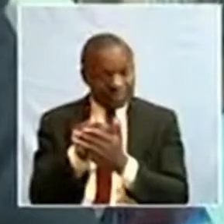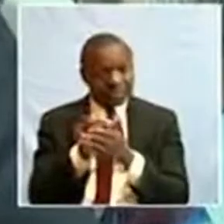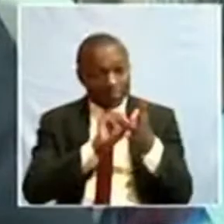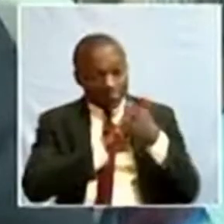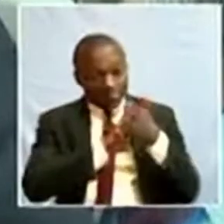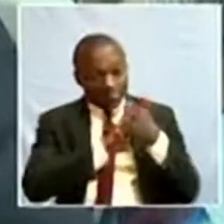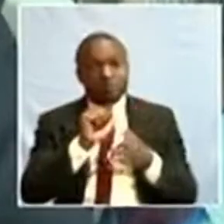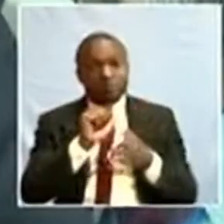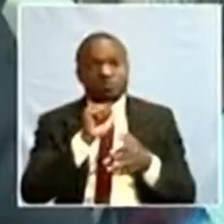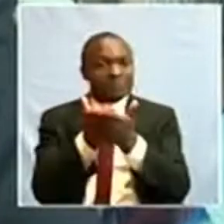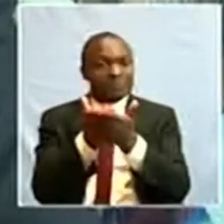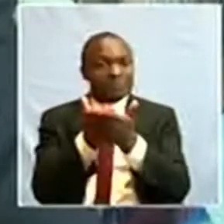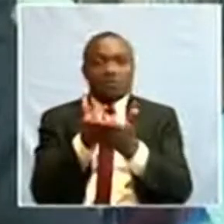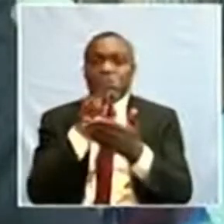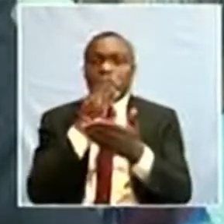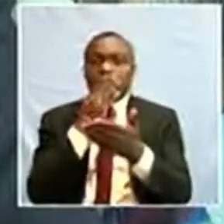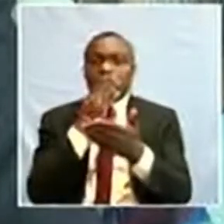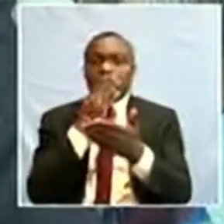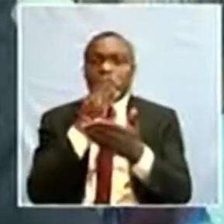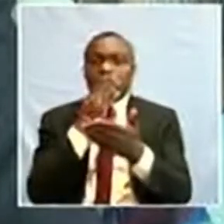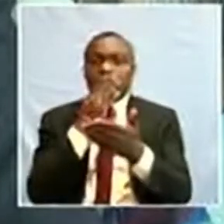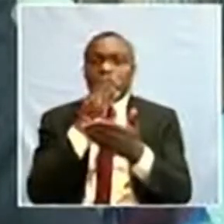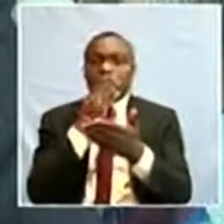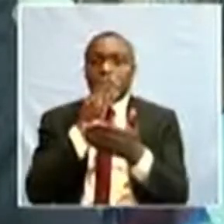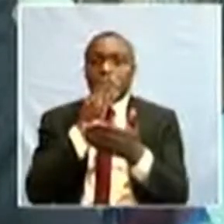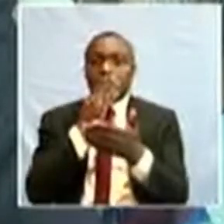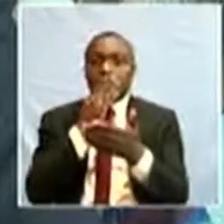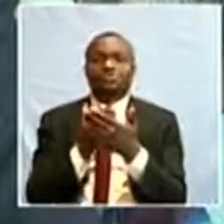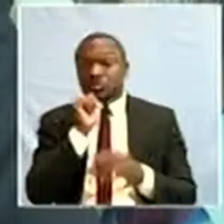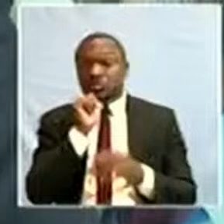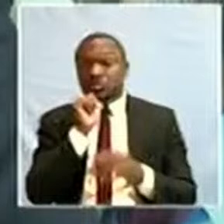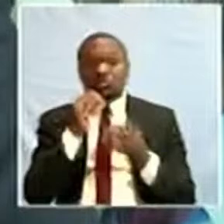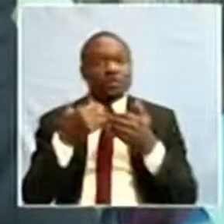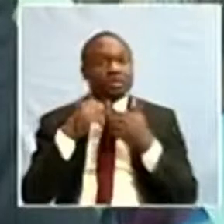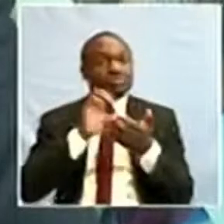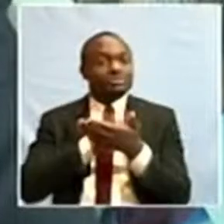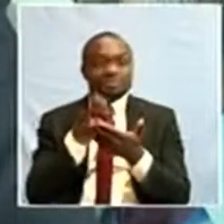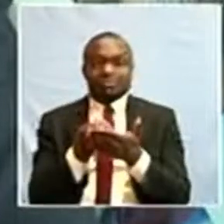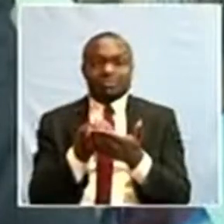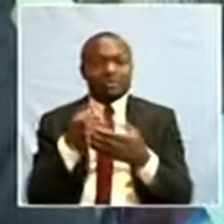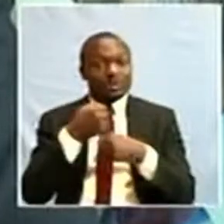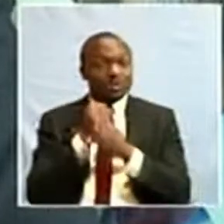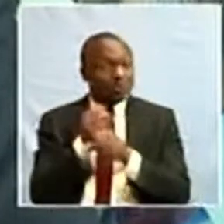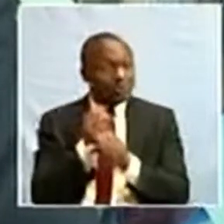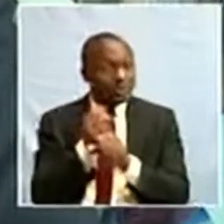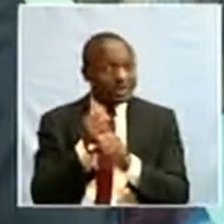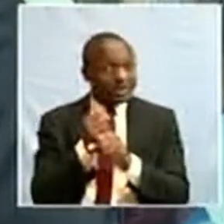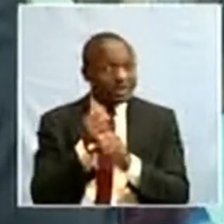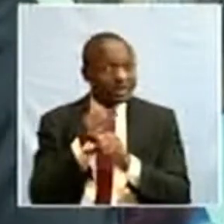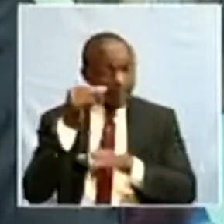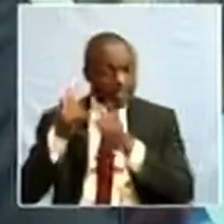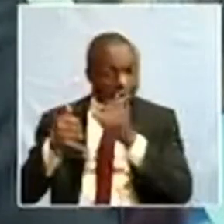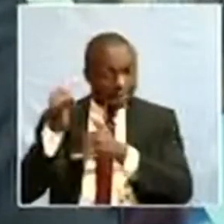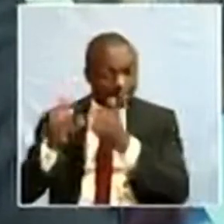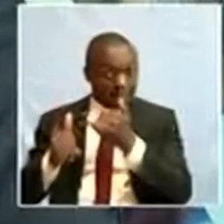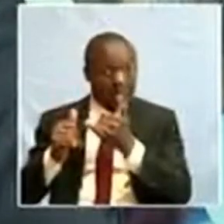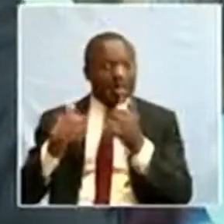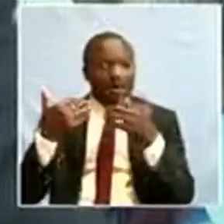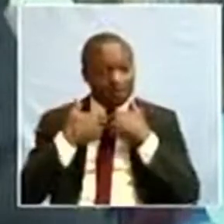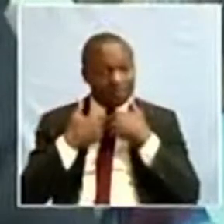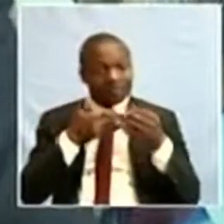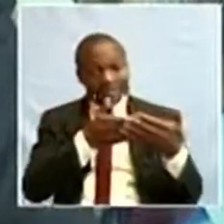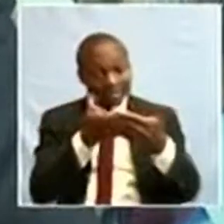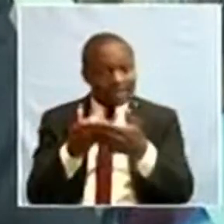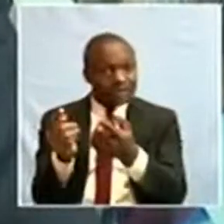statements have not been presented fairly. You have no evidence to actually make a particular conclusion. So we have had